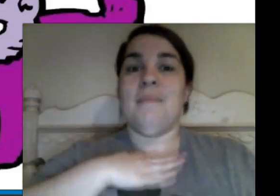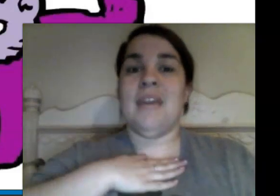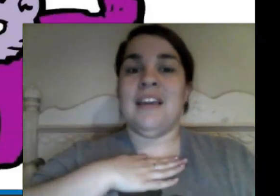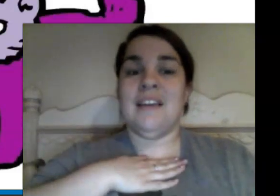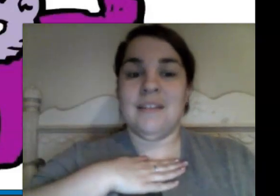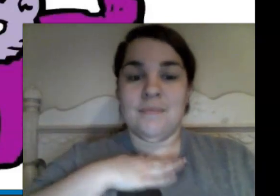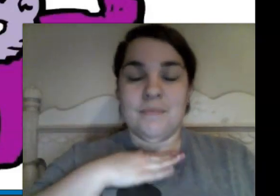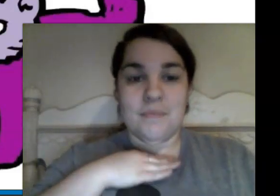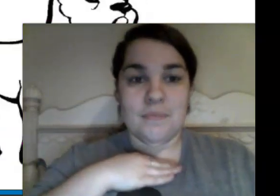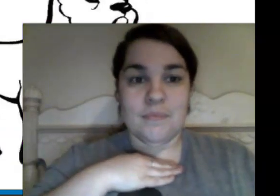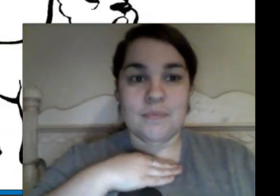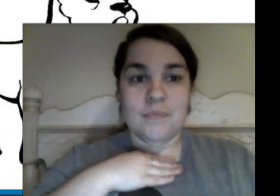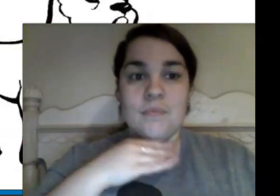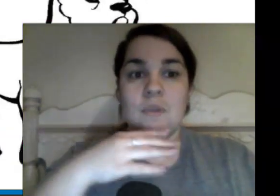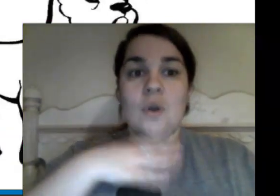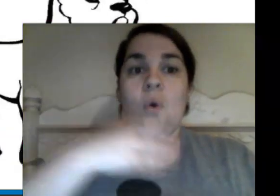looking at me.